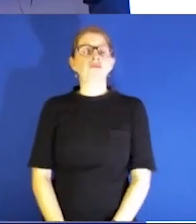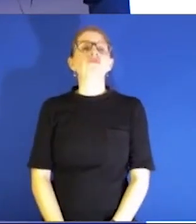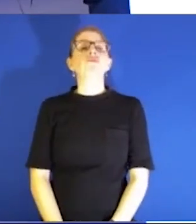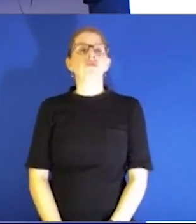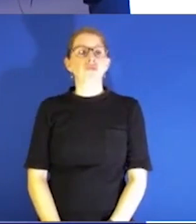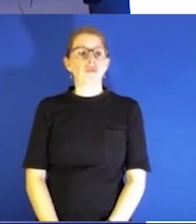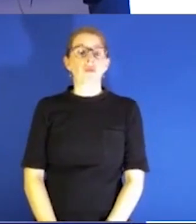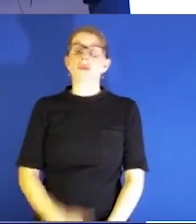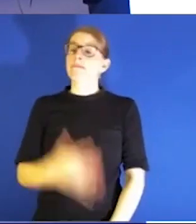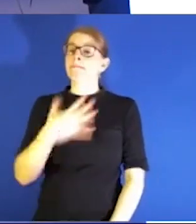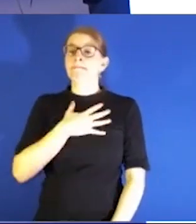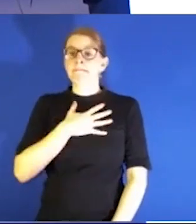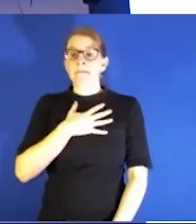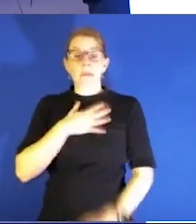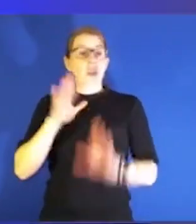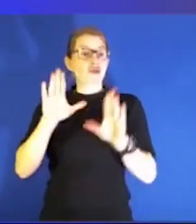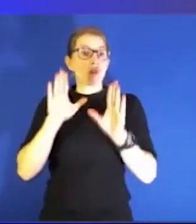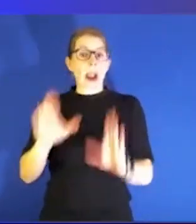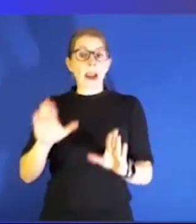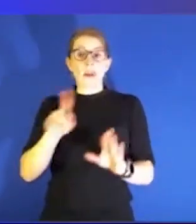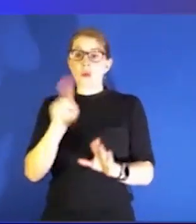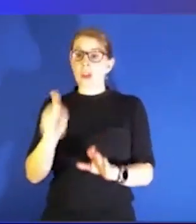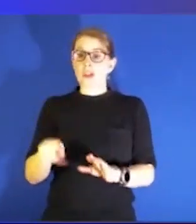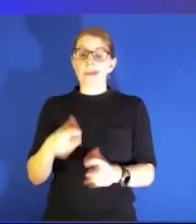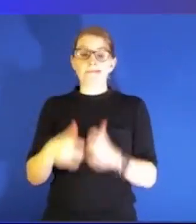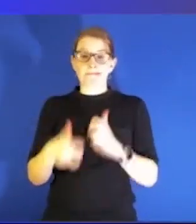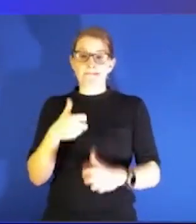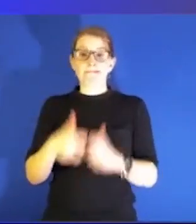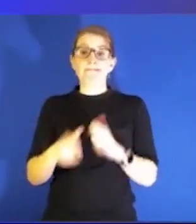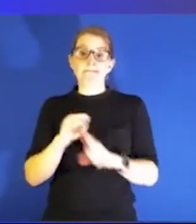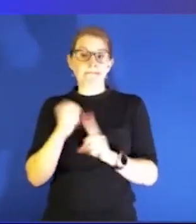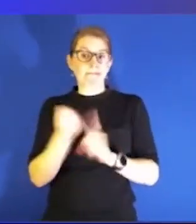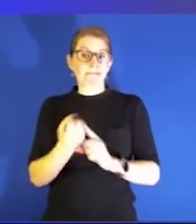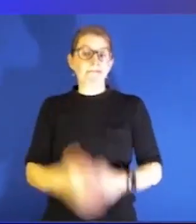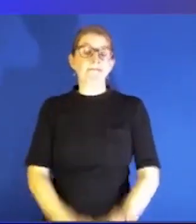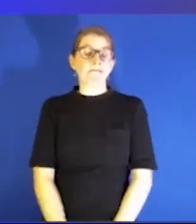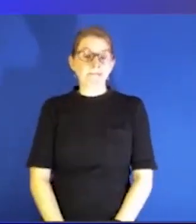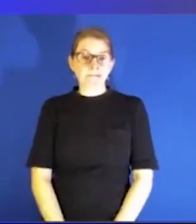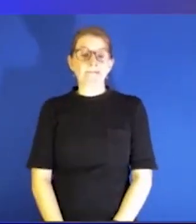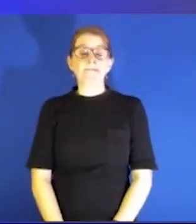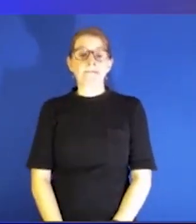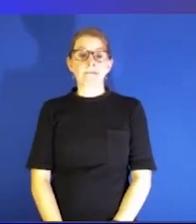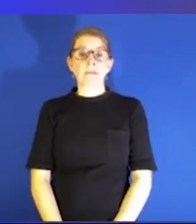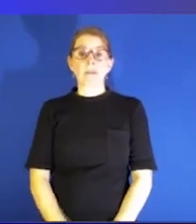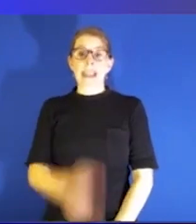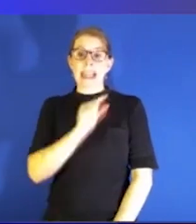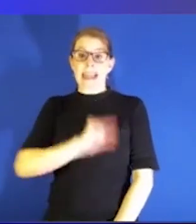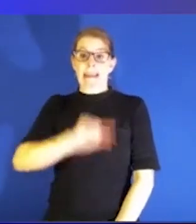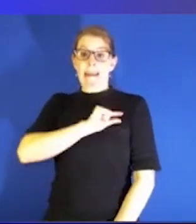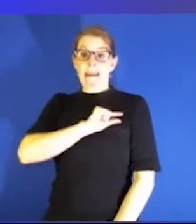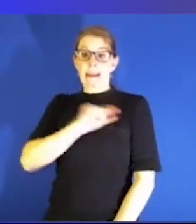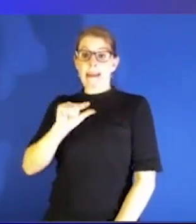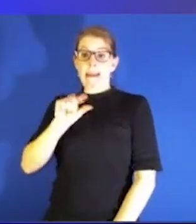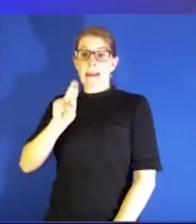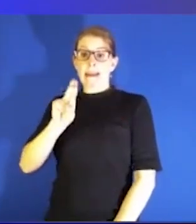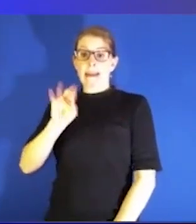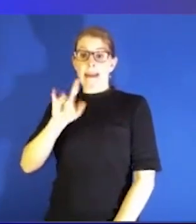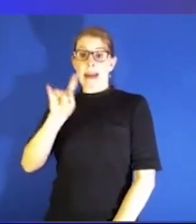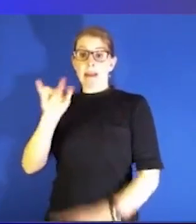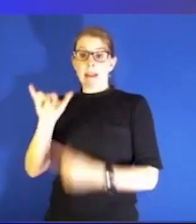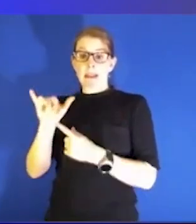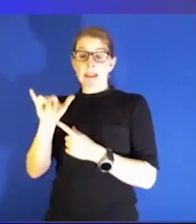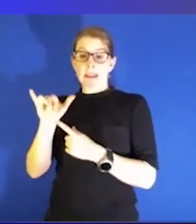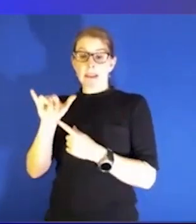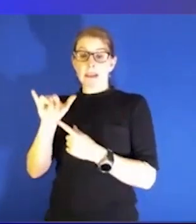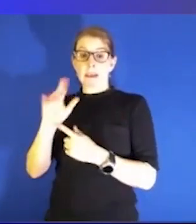great question. It's a difficult situation. I think that guilt in general, it's good to identify if we're feeling guilty. And guilty means you've